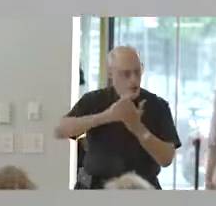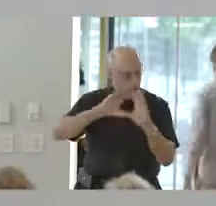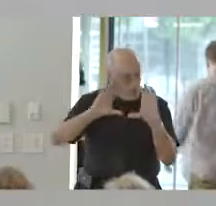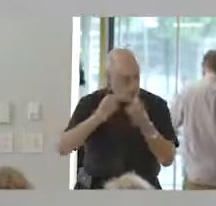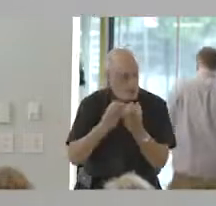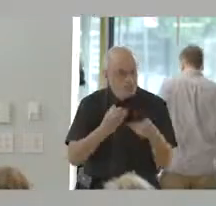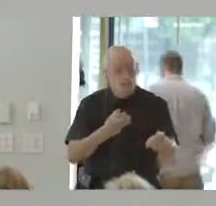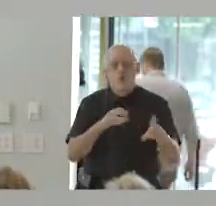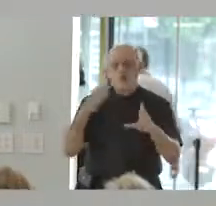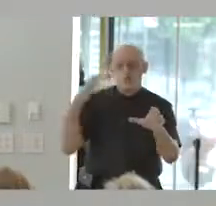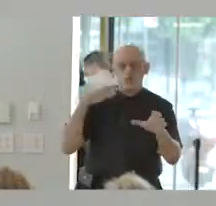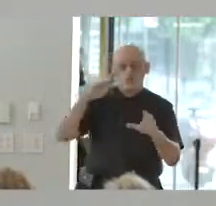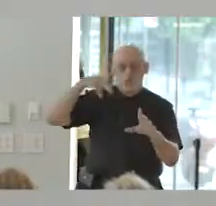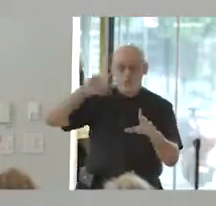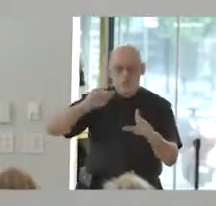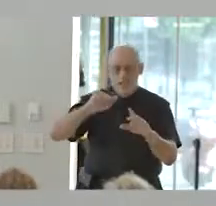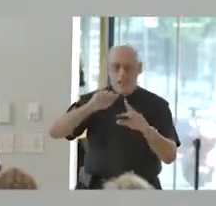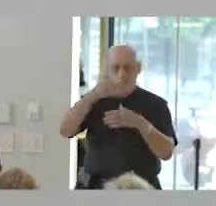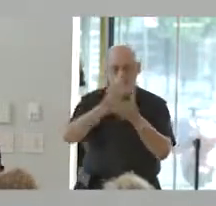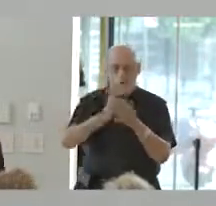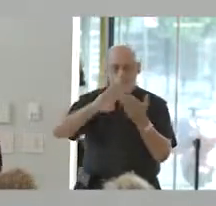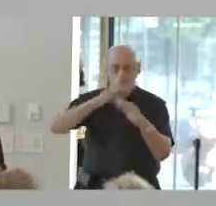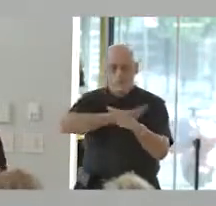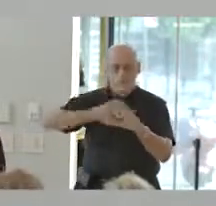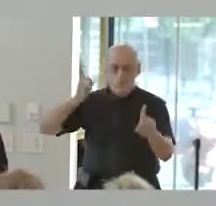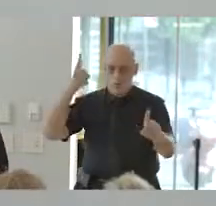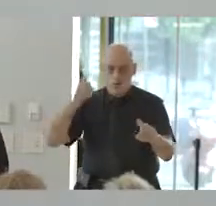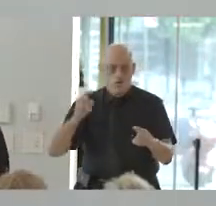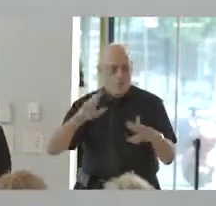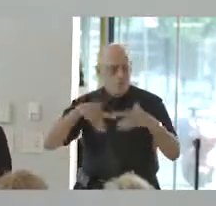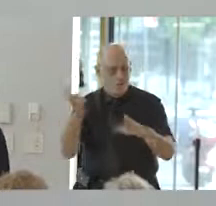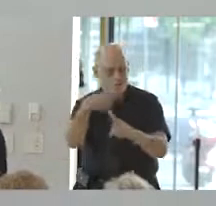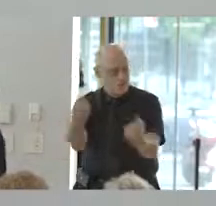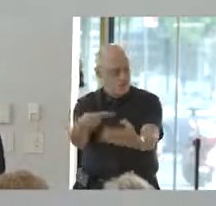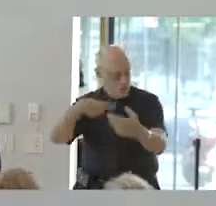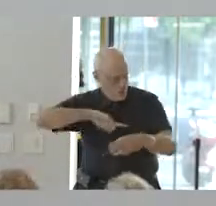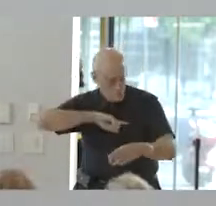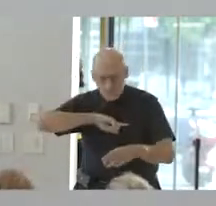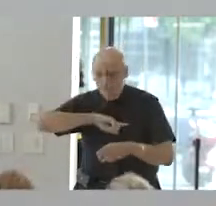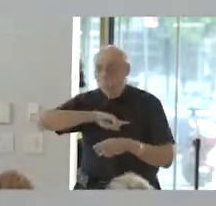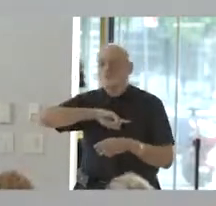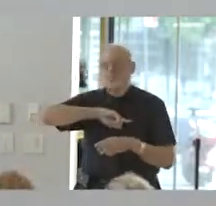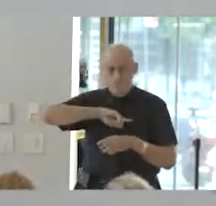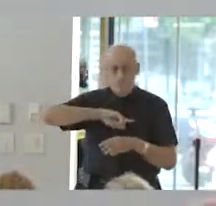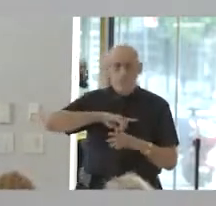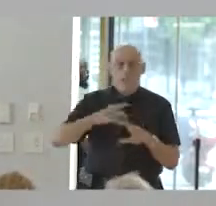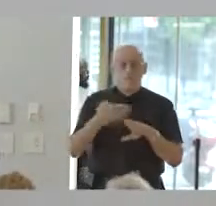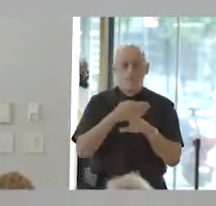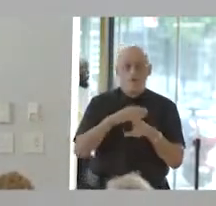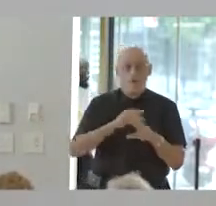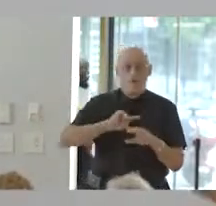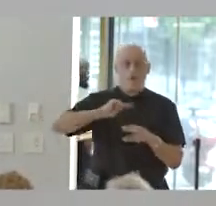of the Battery Park City Committee of Community Board 1. So we're so happy to have all of you here this evening. Before I turn it